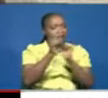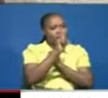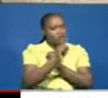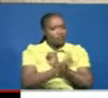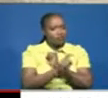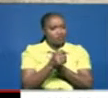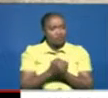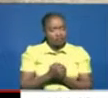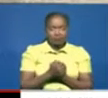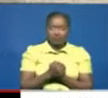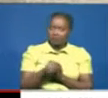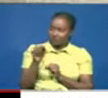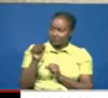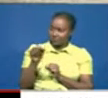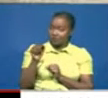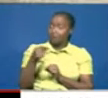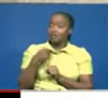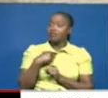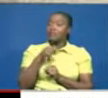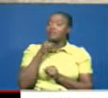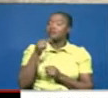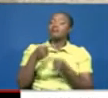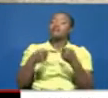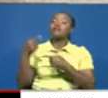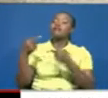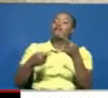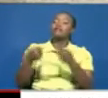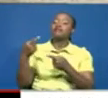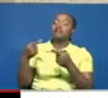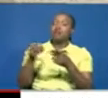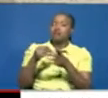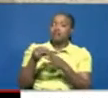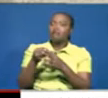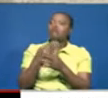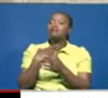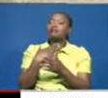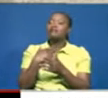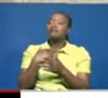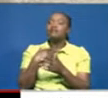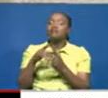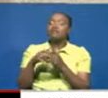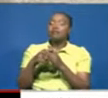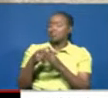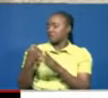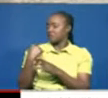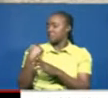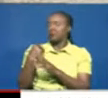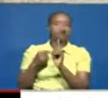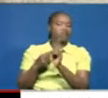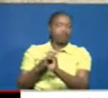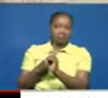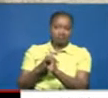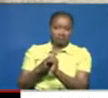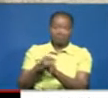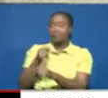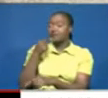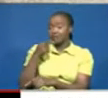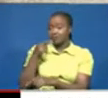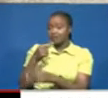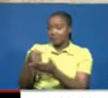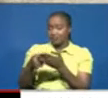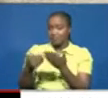This, for me, is not a race or a desire that started the other day. This, as I said in the debate last night,